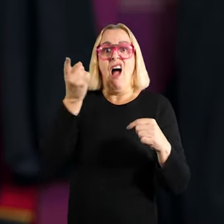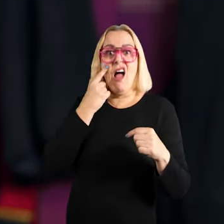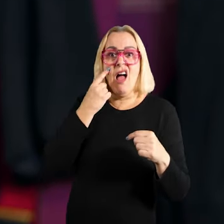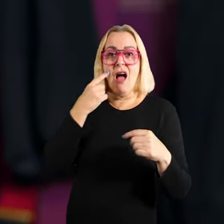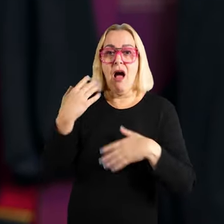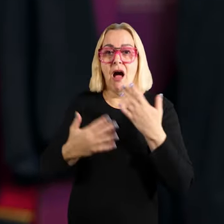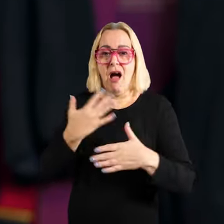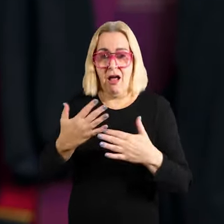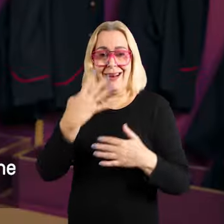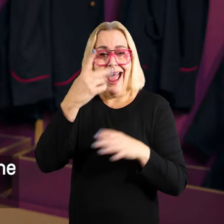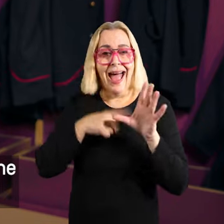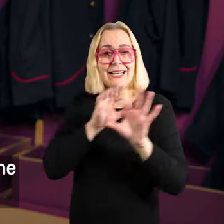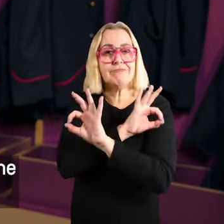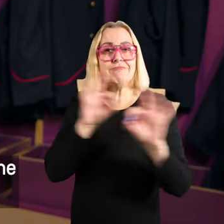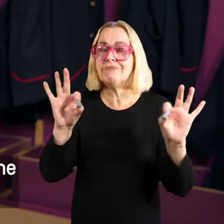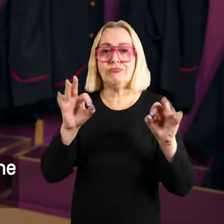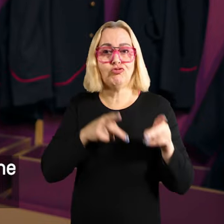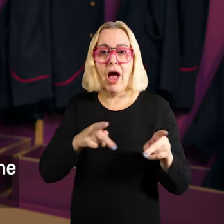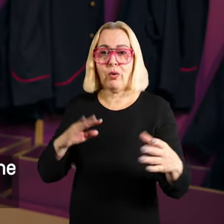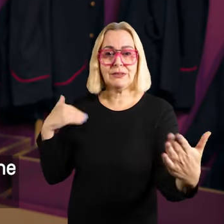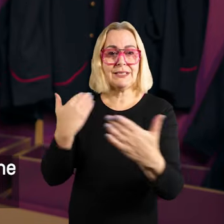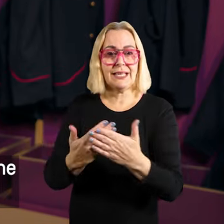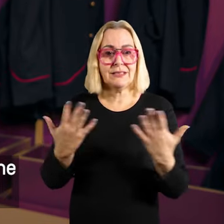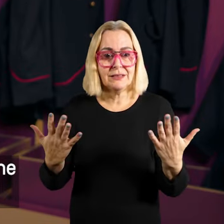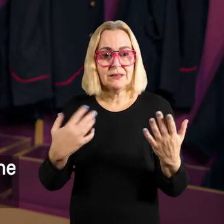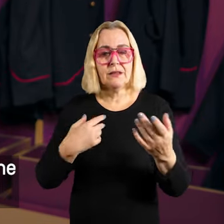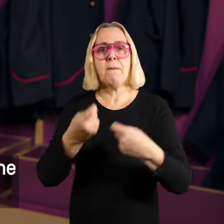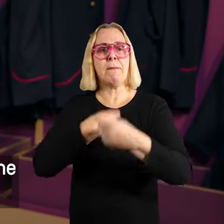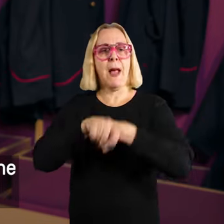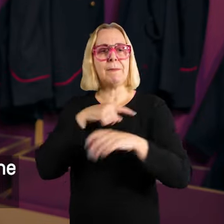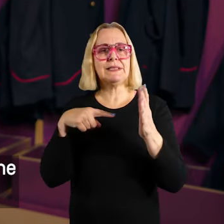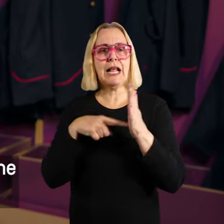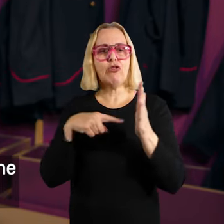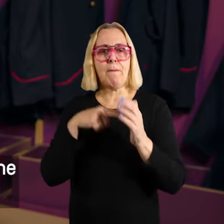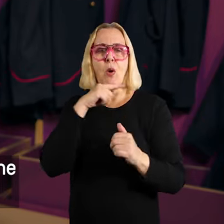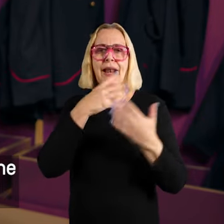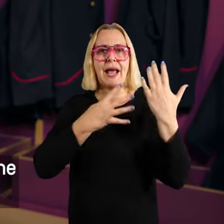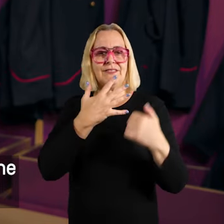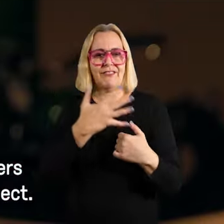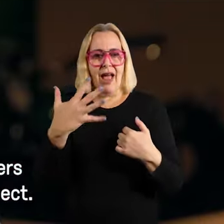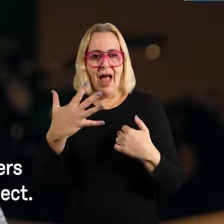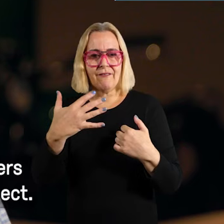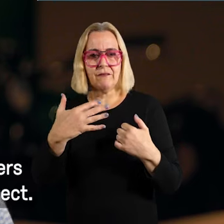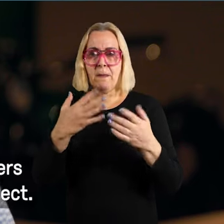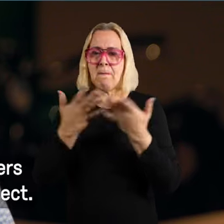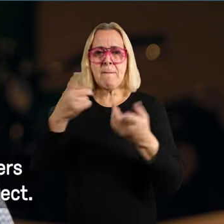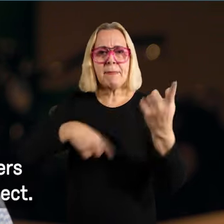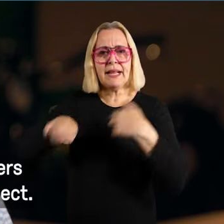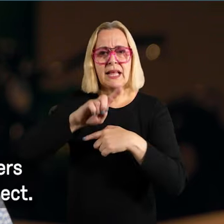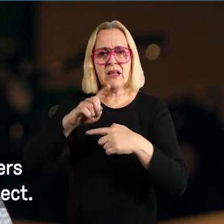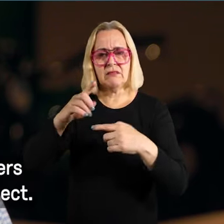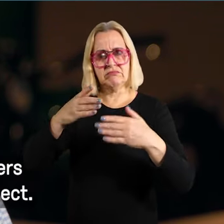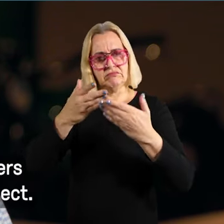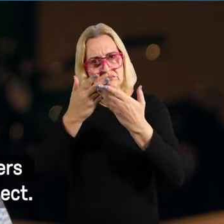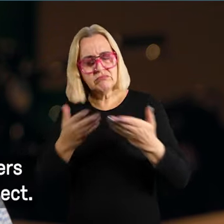thought, "Oh, I'll try that one, yeah?" You know what? I haven't worn trousers for 9 years since I've done that. Well, I became a telegram boy